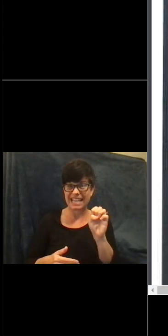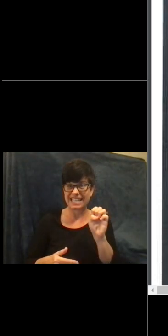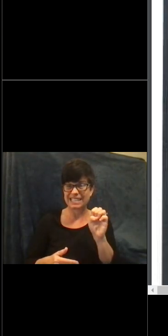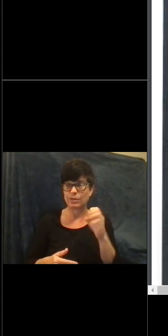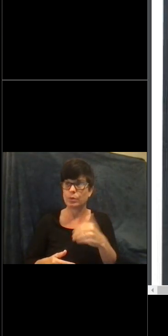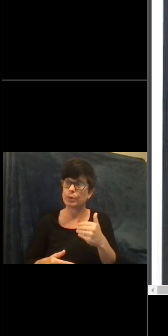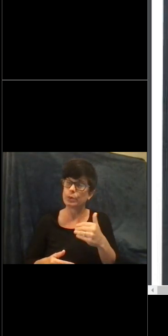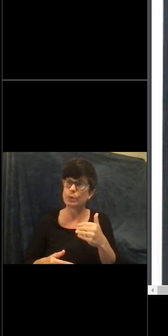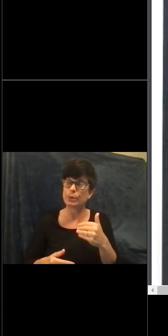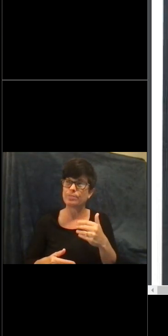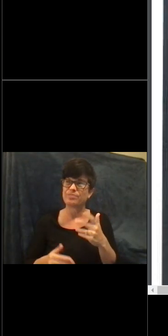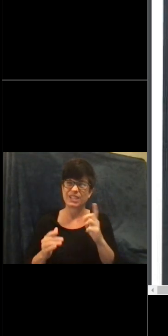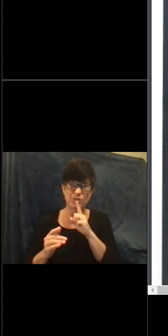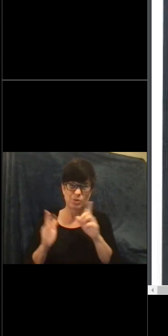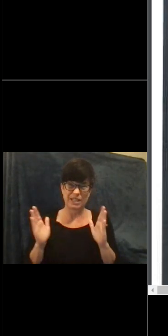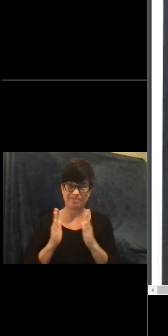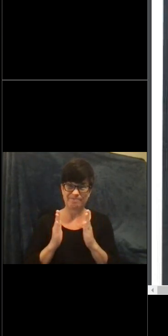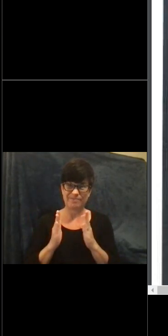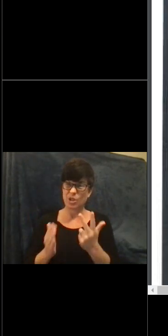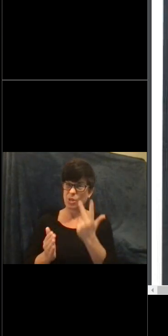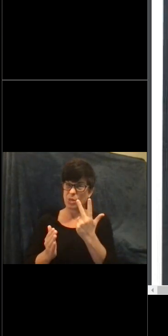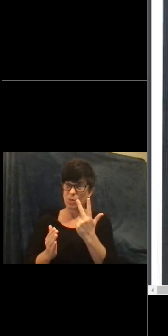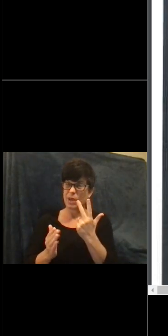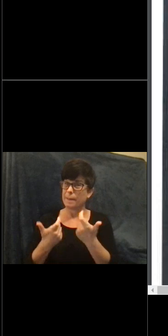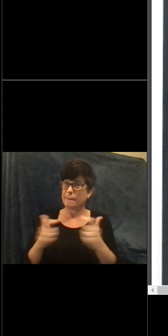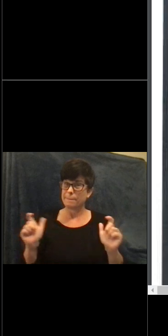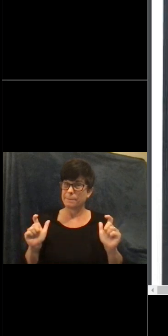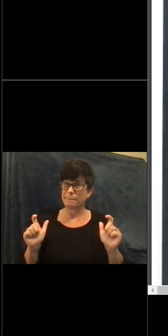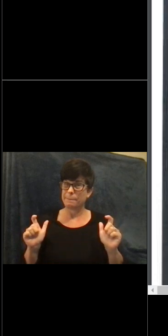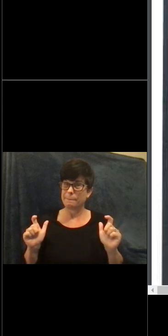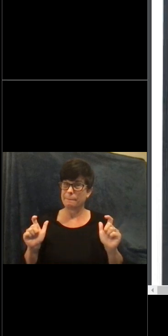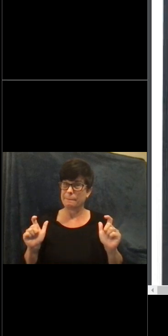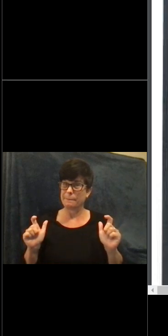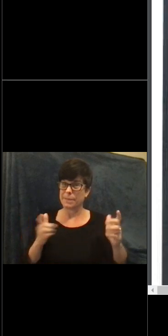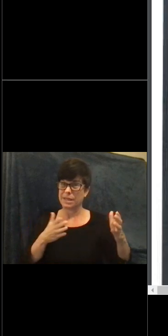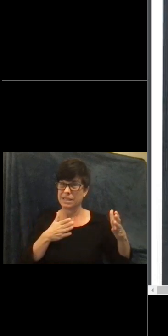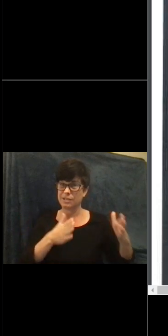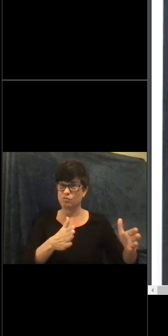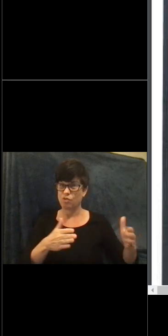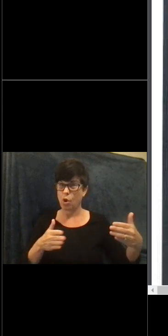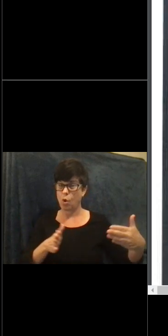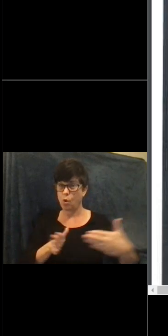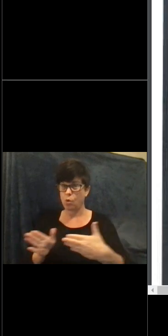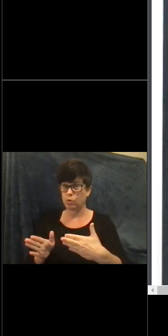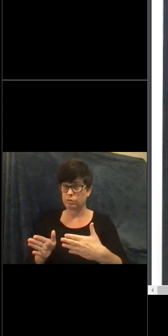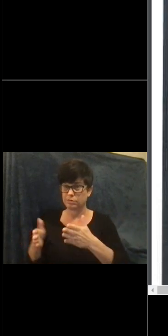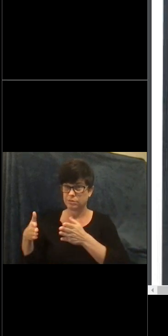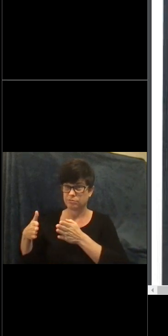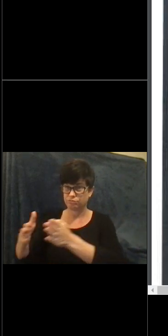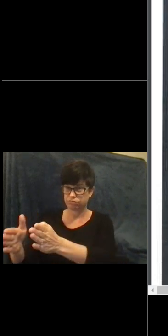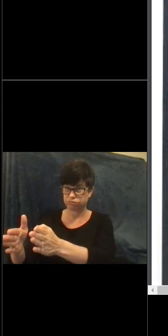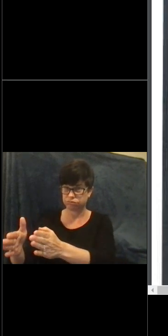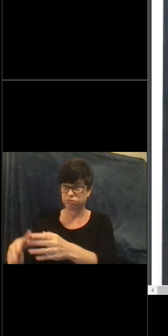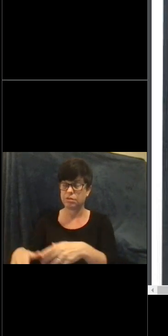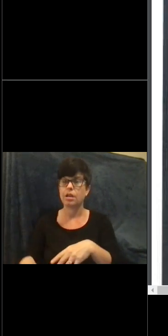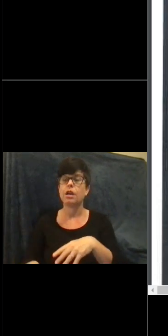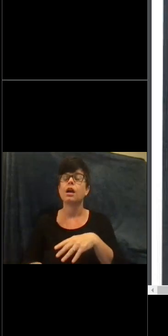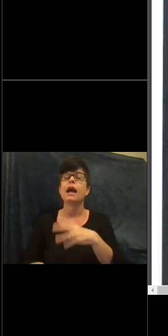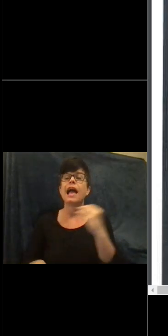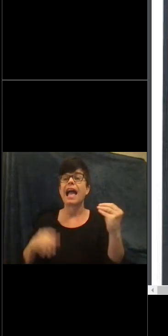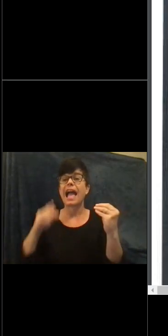three roads that are all governed by FDOT, and we work very diligently to make it